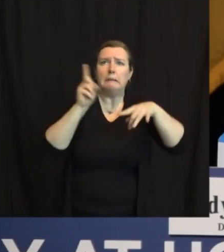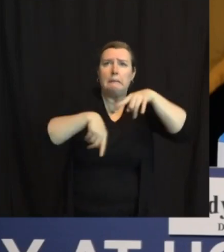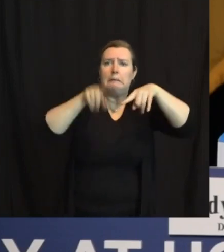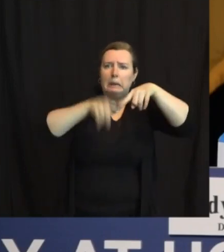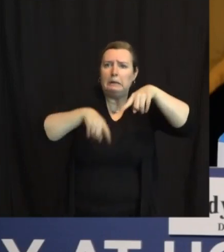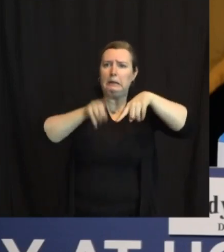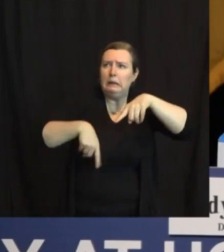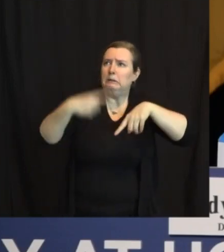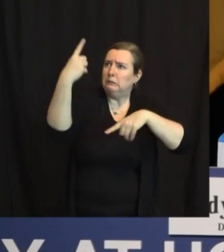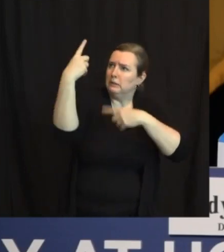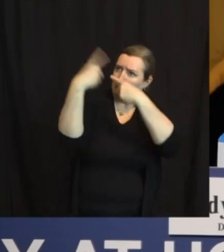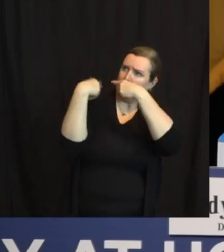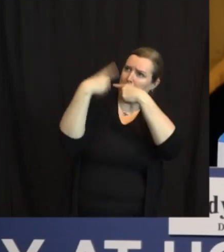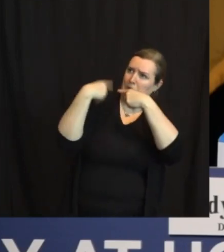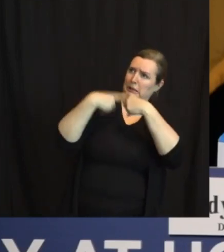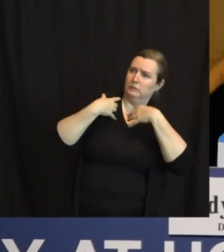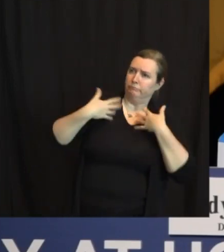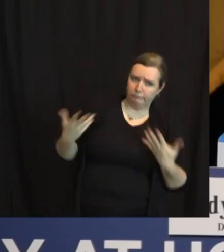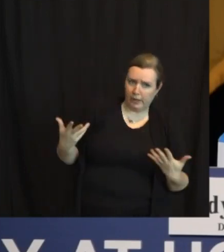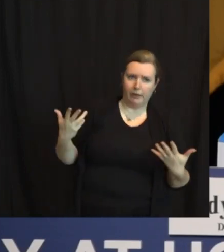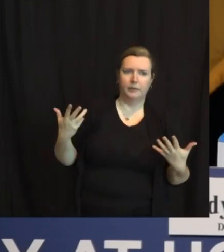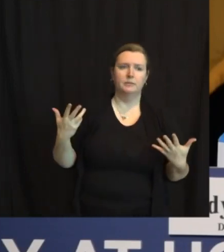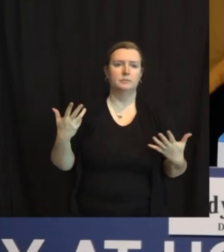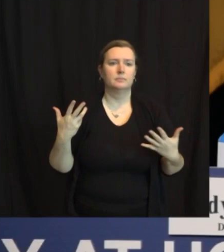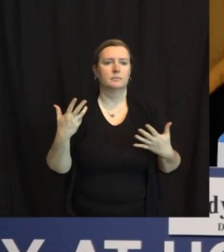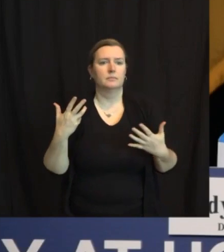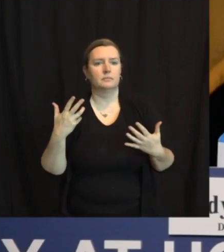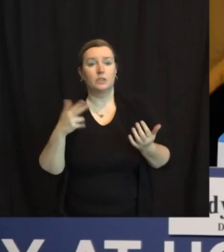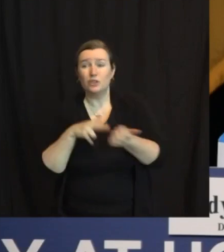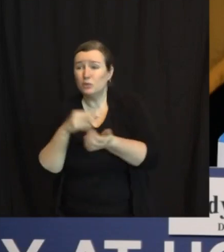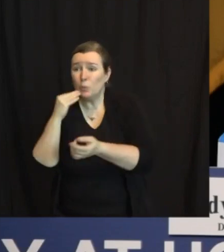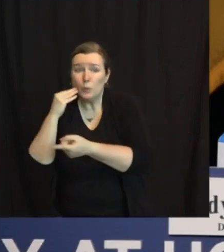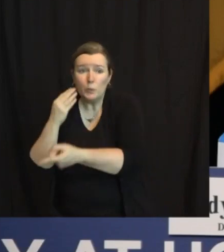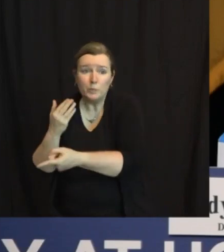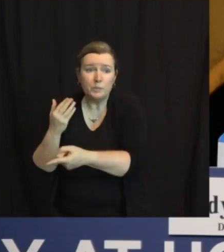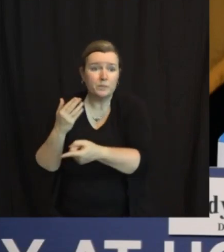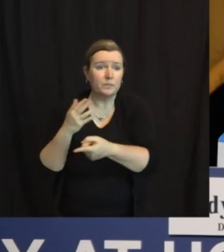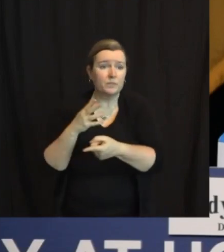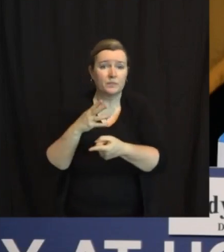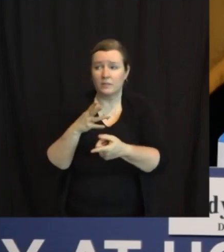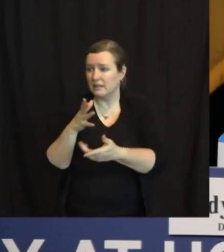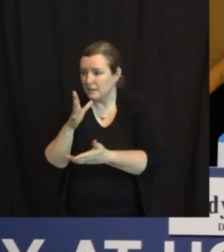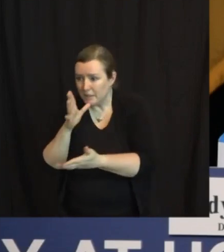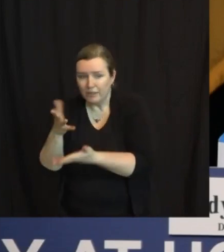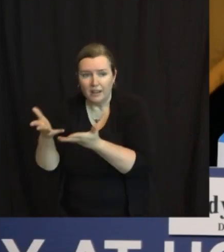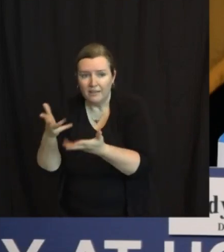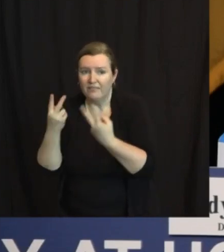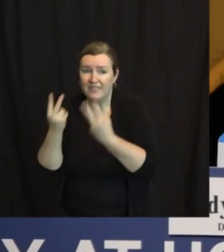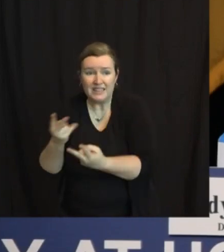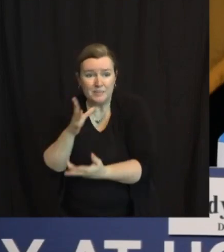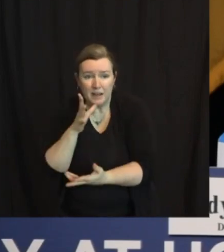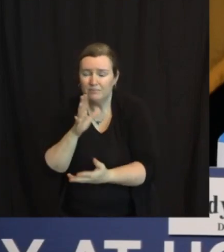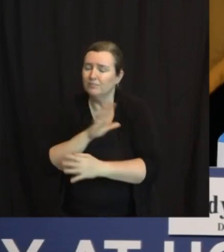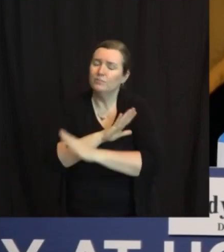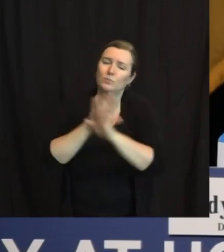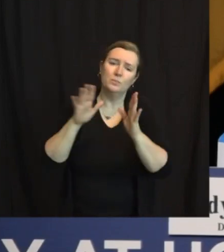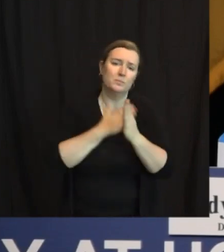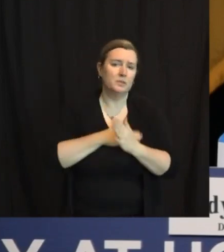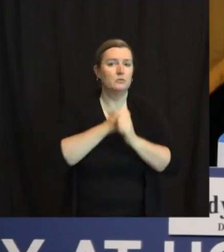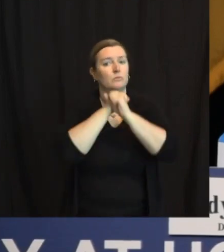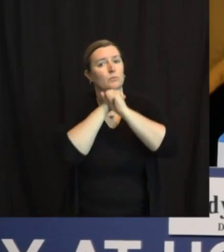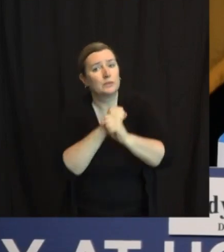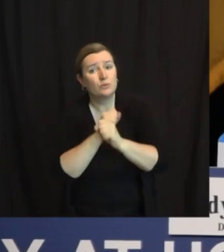on visitation in healthcare facilities. But they must remain in place to protect your loved ones, the patients, the